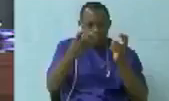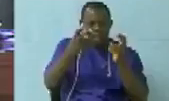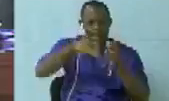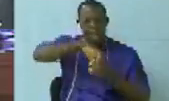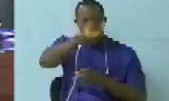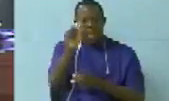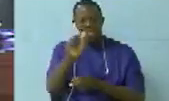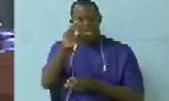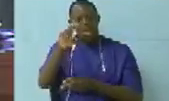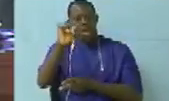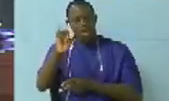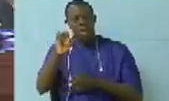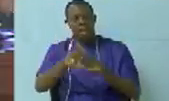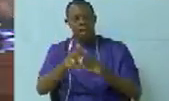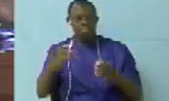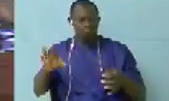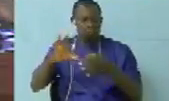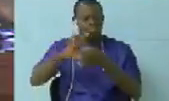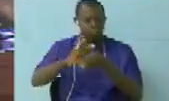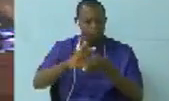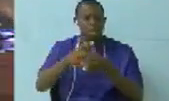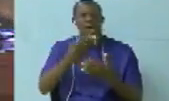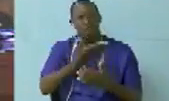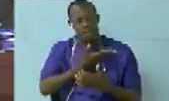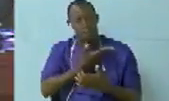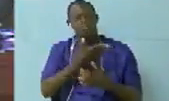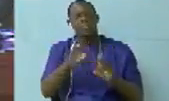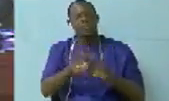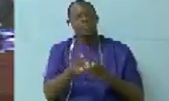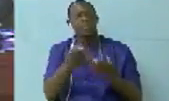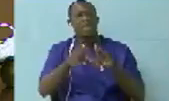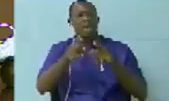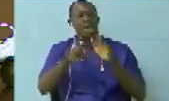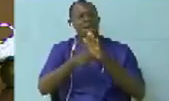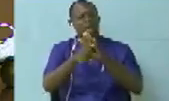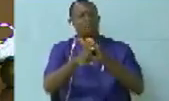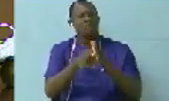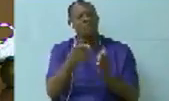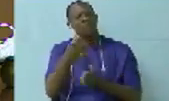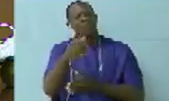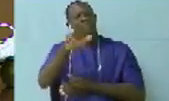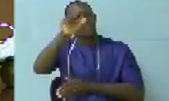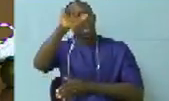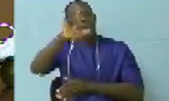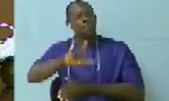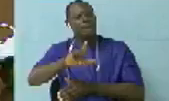in those other issues. Say, for instance, the April 14th